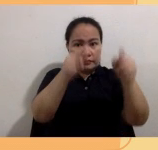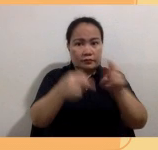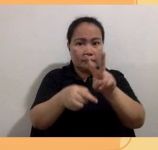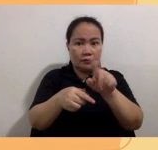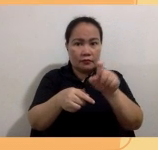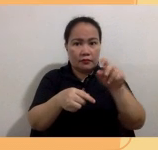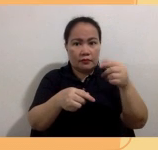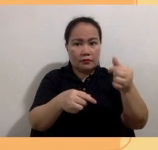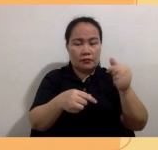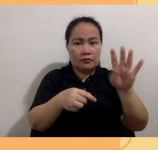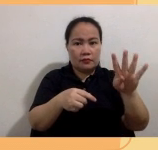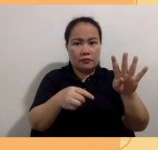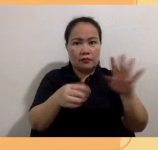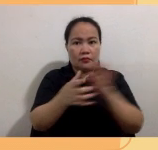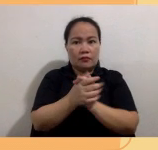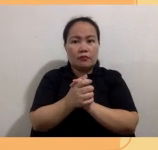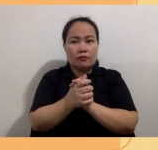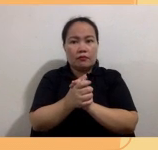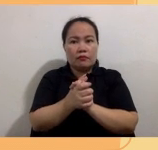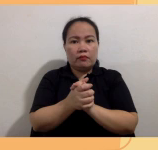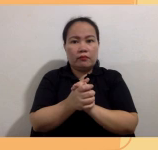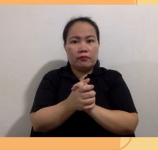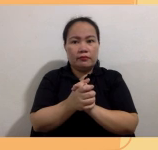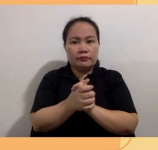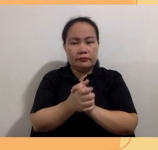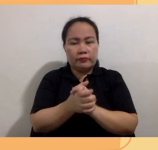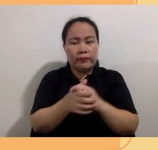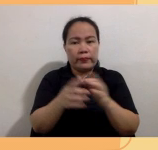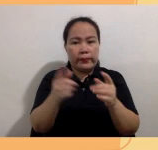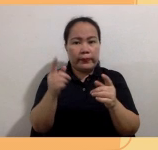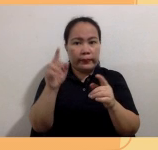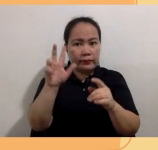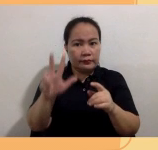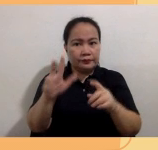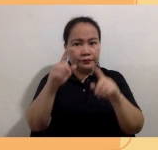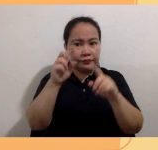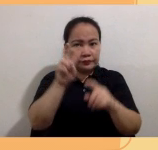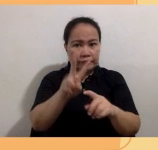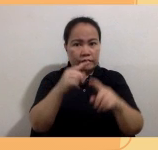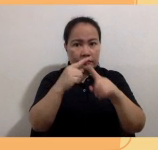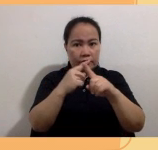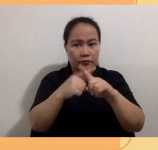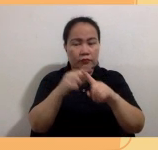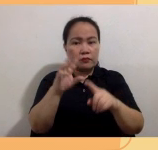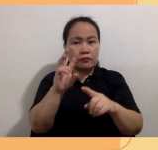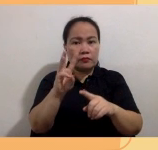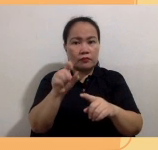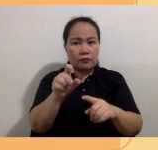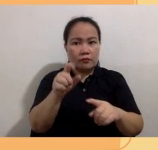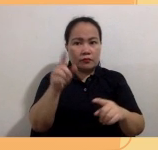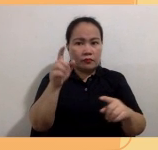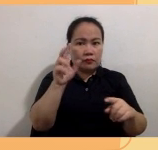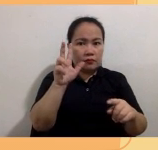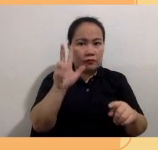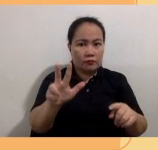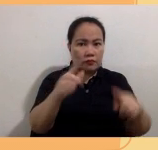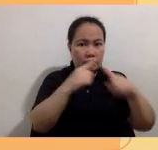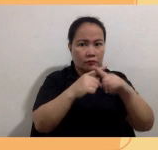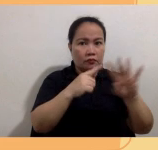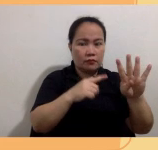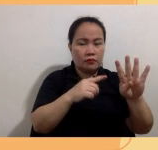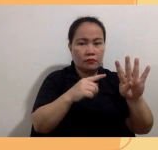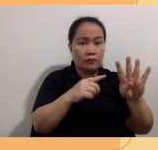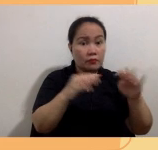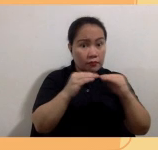our GCF is 3. So, let us check. 3 times 2x, that is 6x. And then 3 times 4, that is 12.